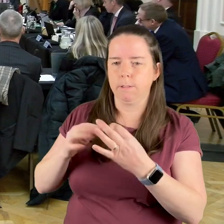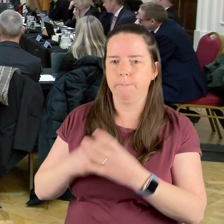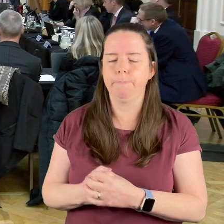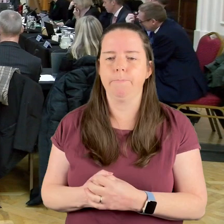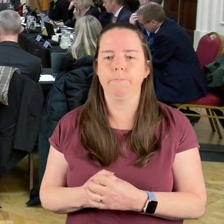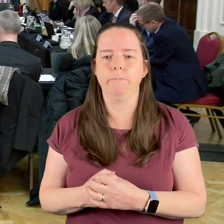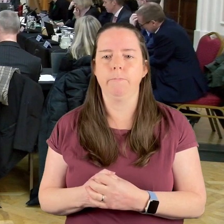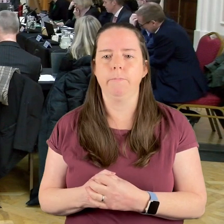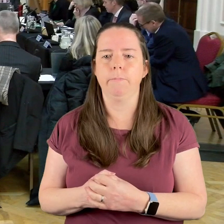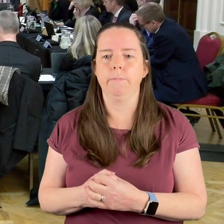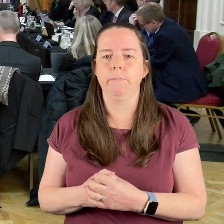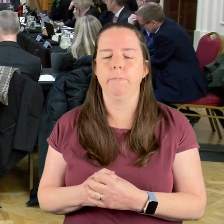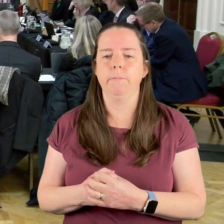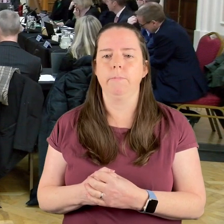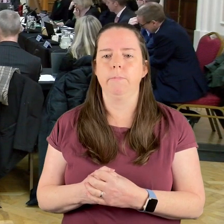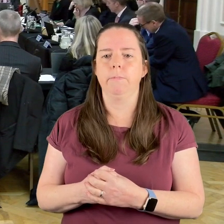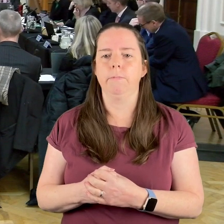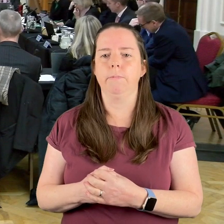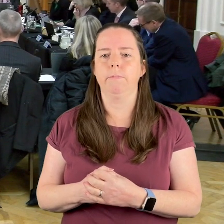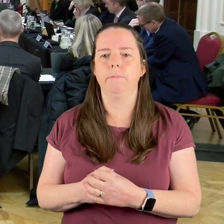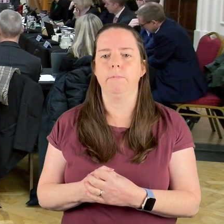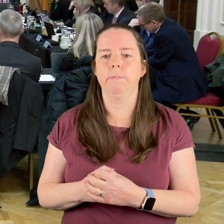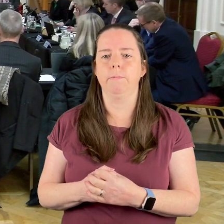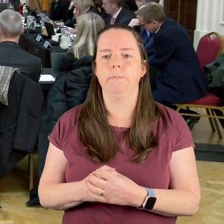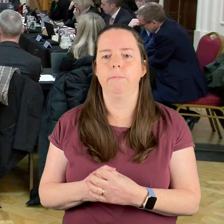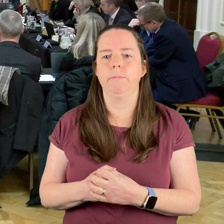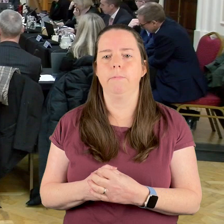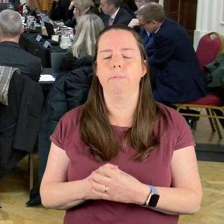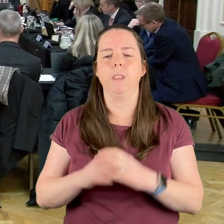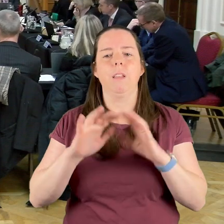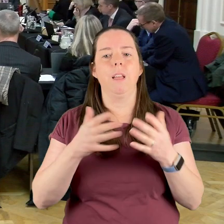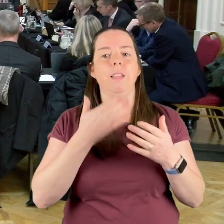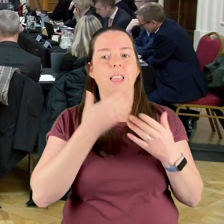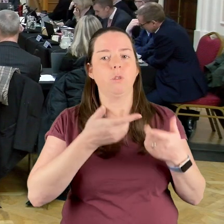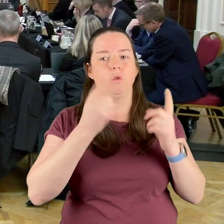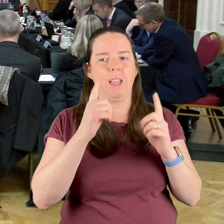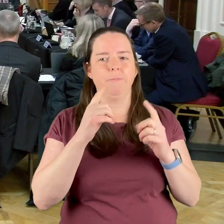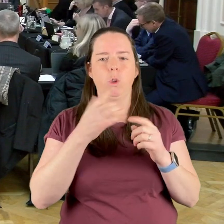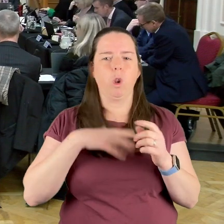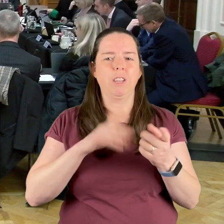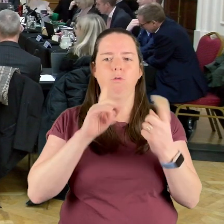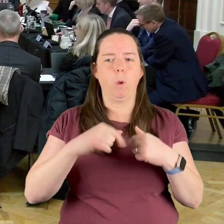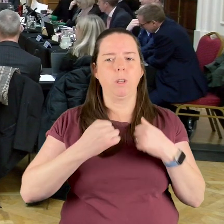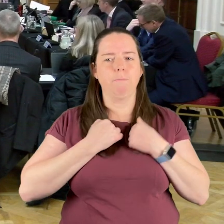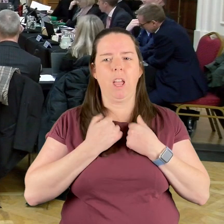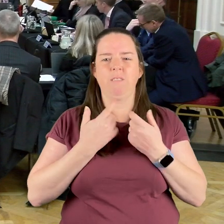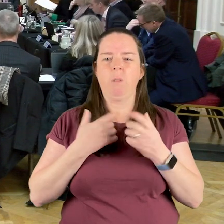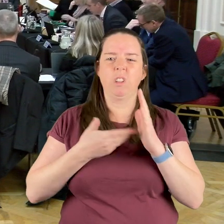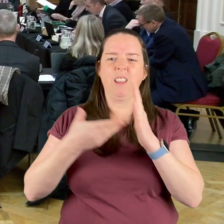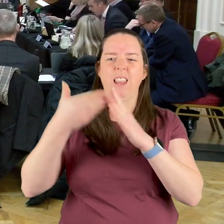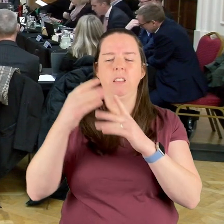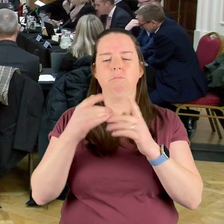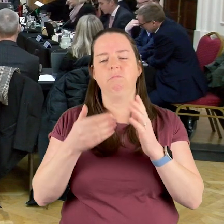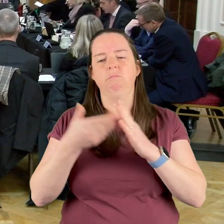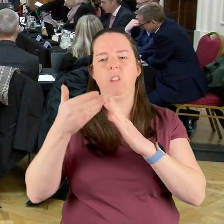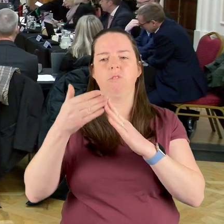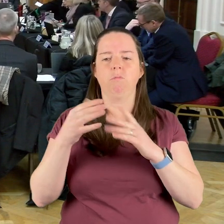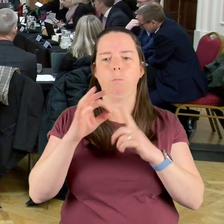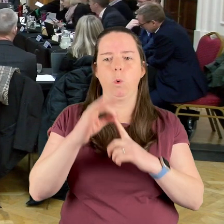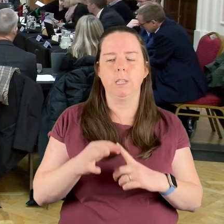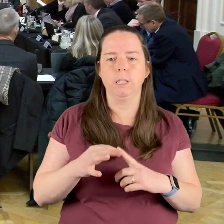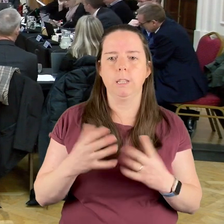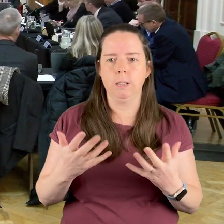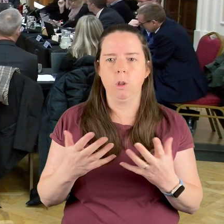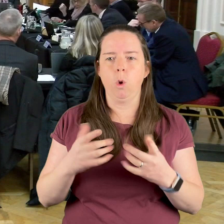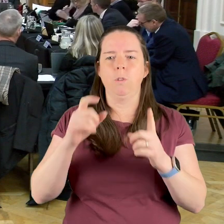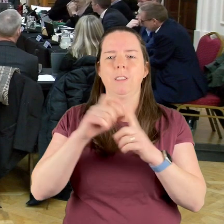I'll give you an opportunity, David and Jacqueline, to respond to any questions they have. Thanks, Chair. You won't need to